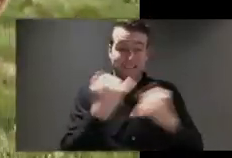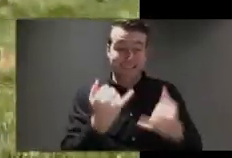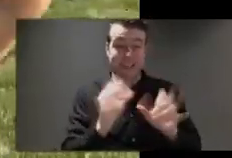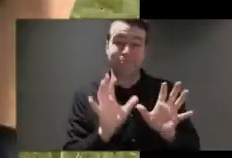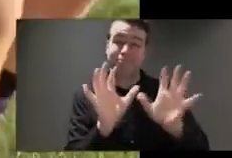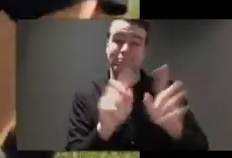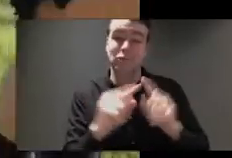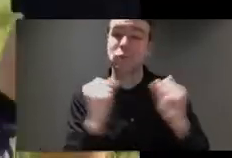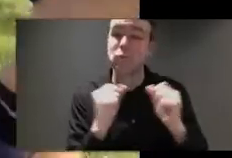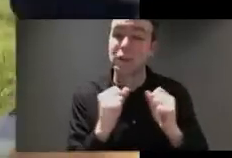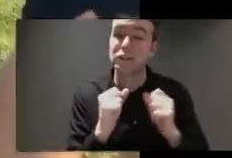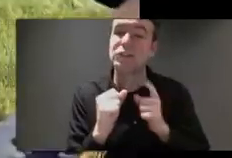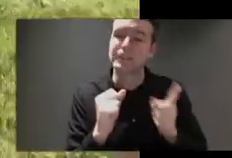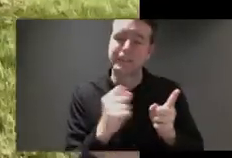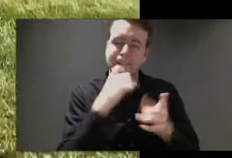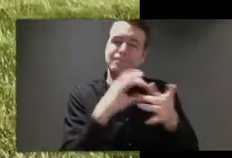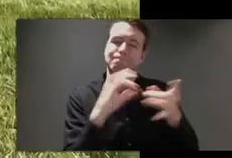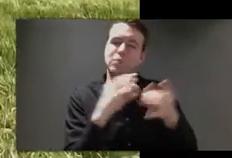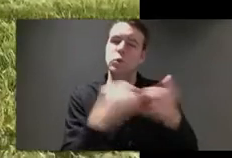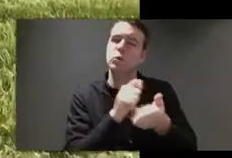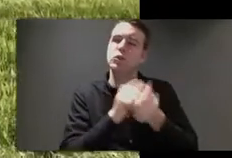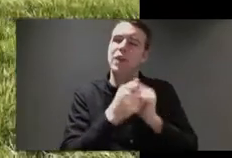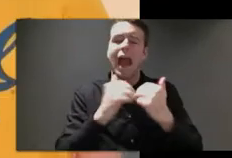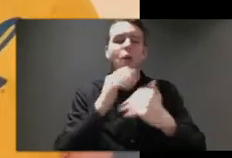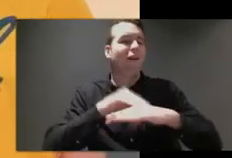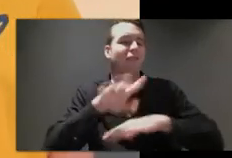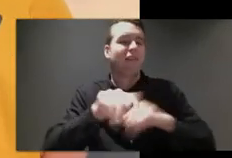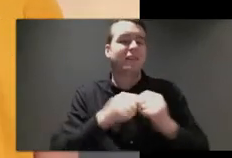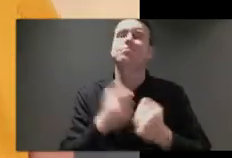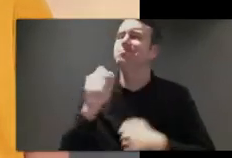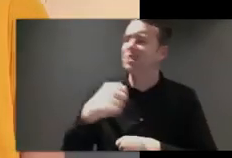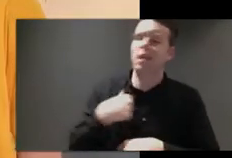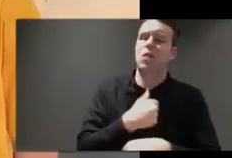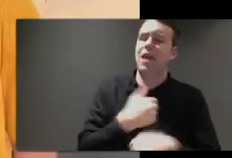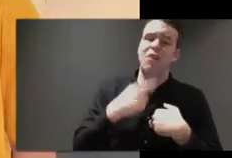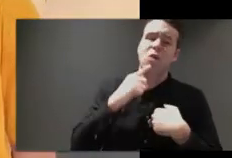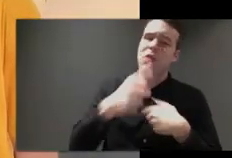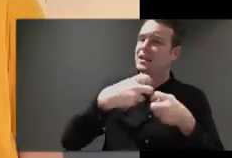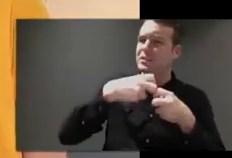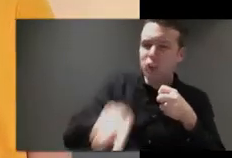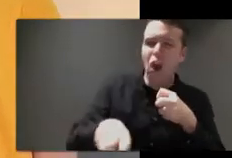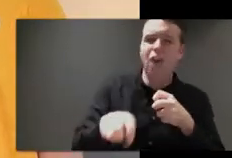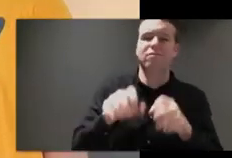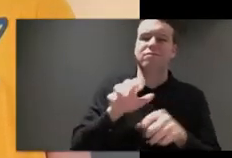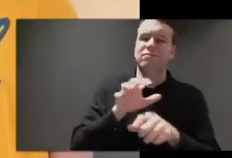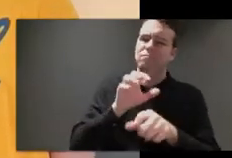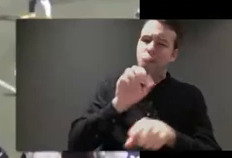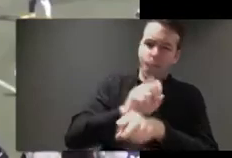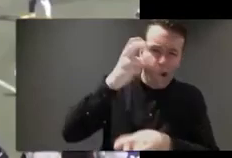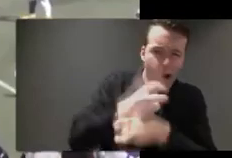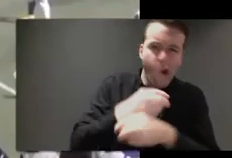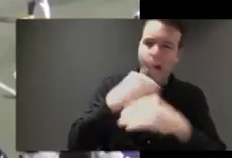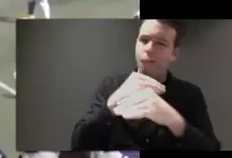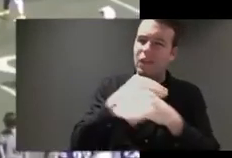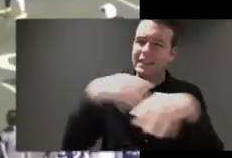winter, Mike commented on the new change and how it will affect the team. Well, we run a really tough, hard-nosed, ground and pound offense. So